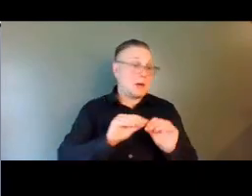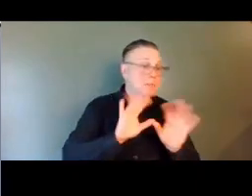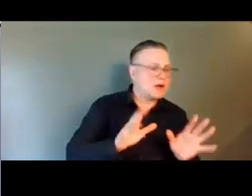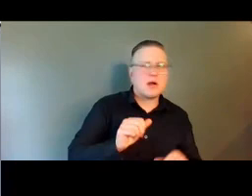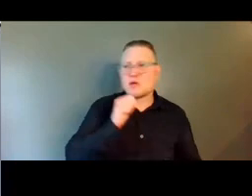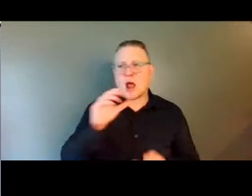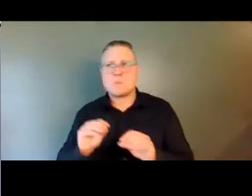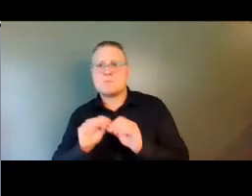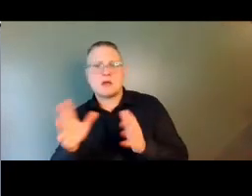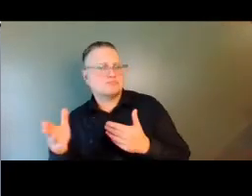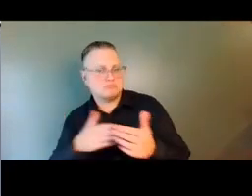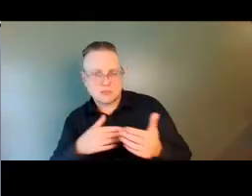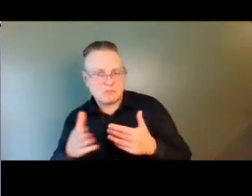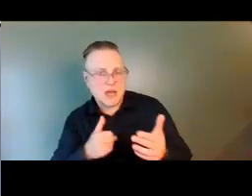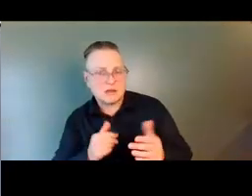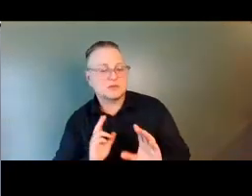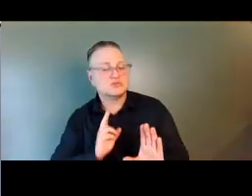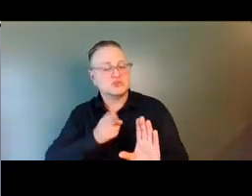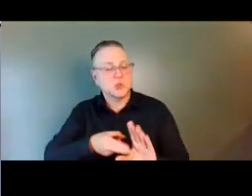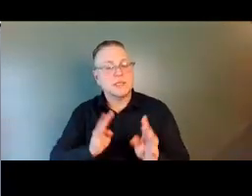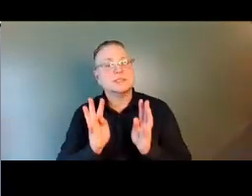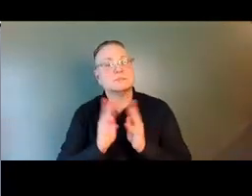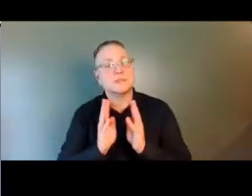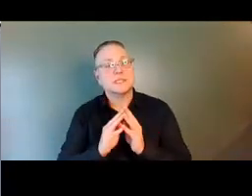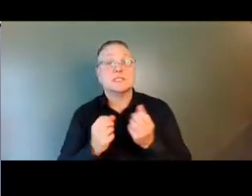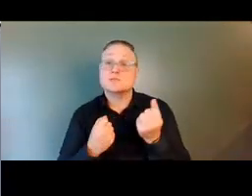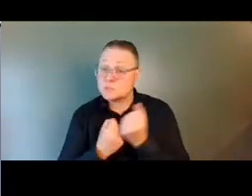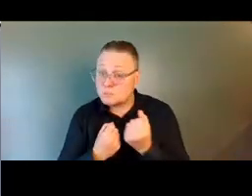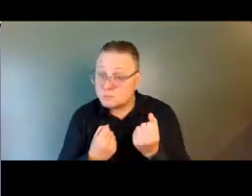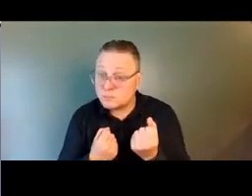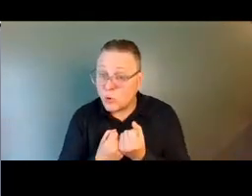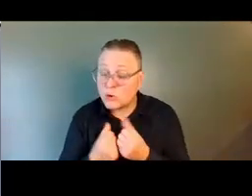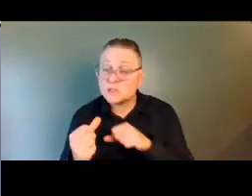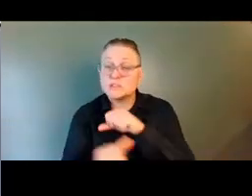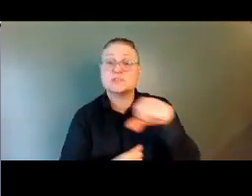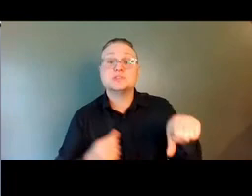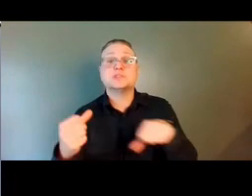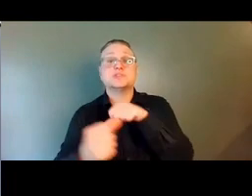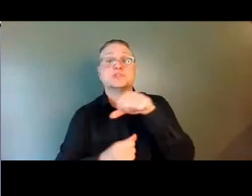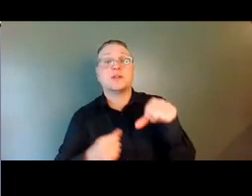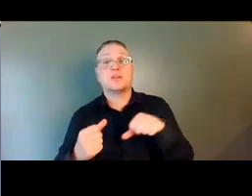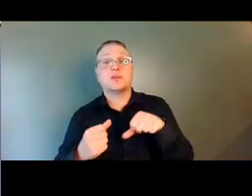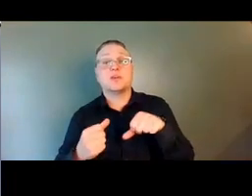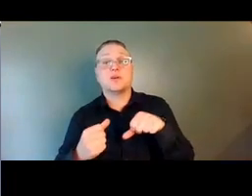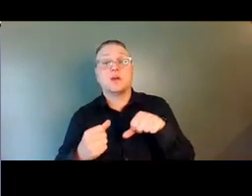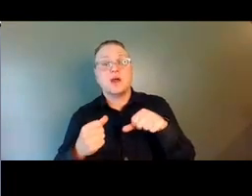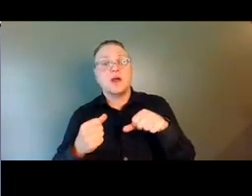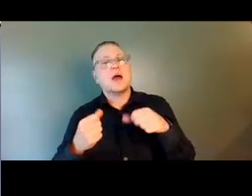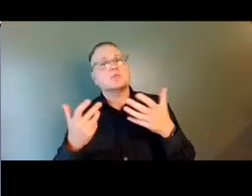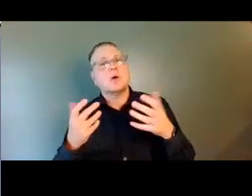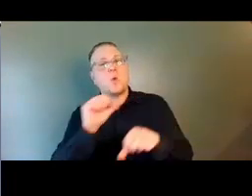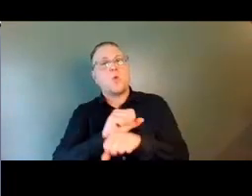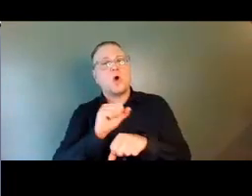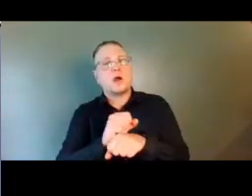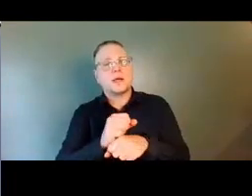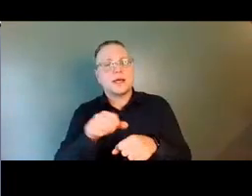sure that people, that we get the support that we need, and pushing sometimes the envelope to make it a better place, and also to